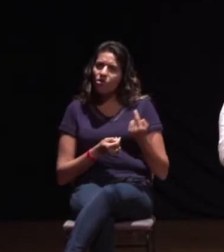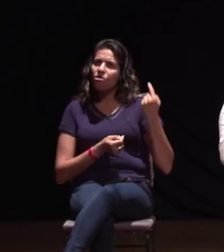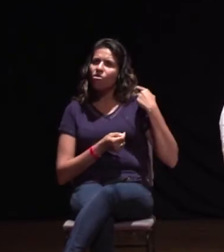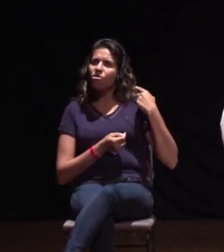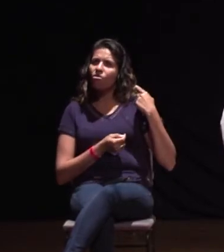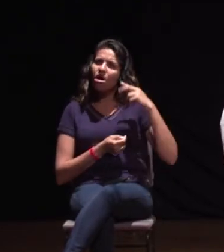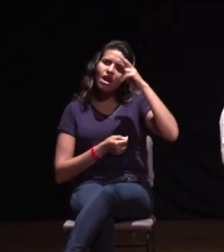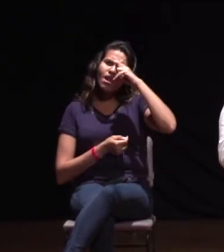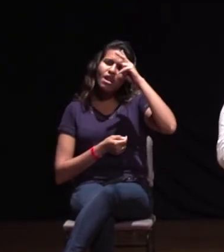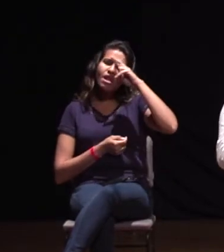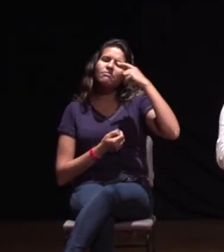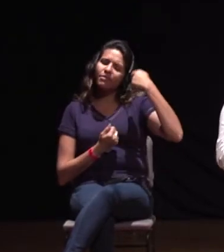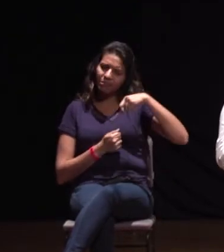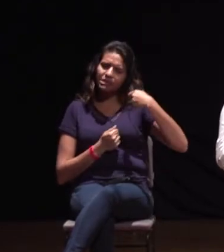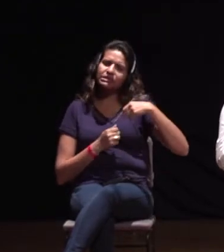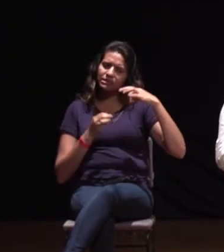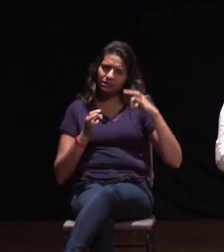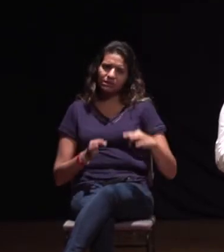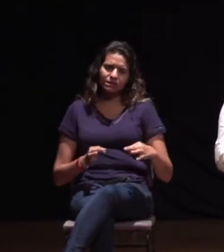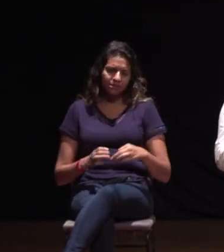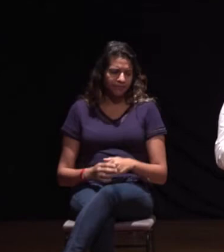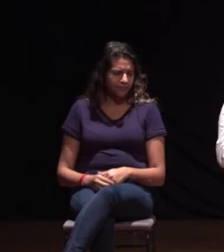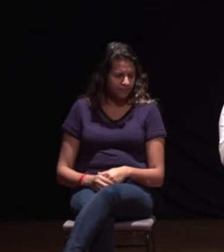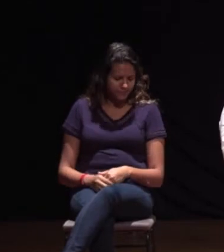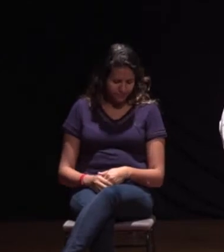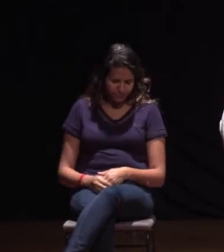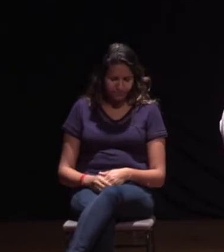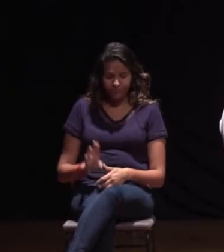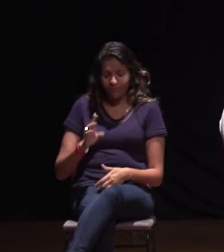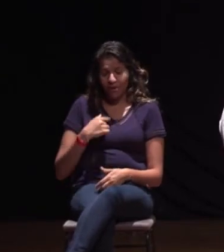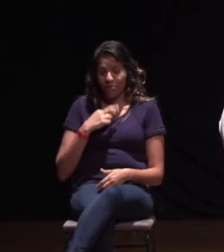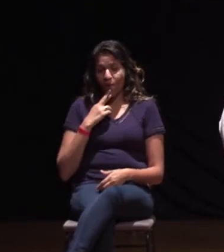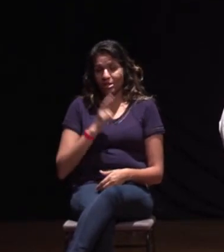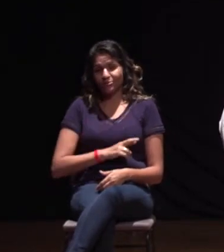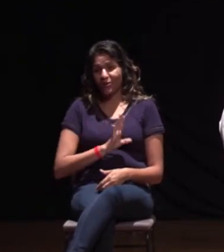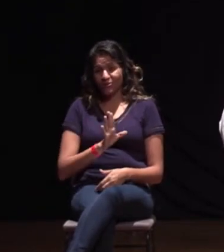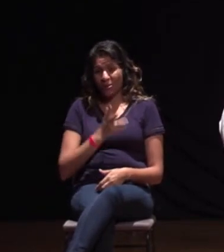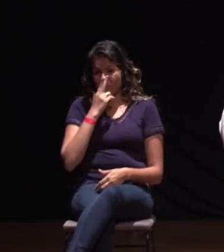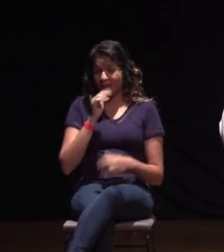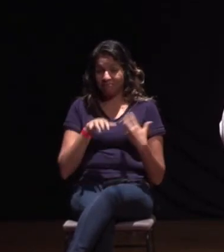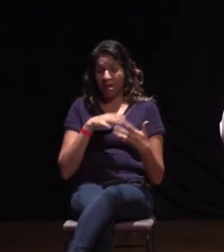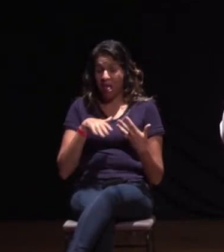That's my answer, my very, very unruly answer.